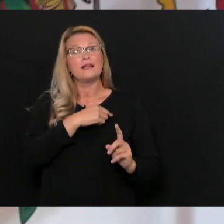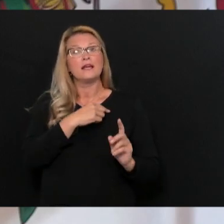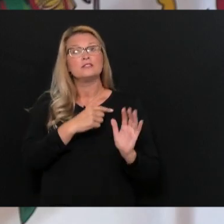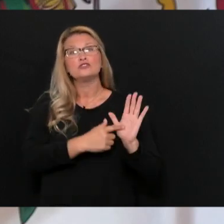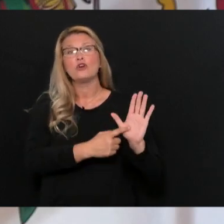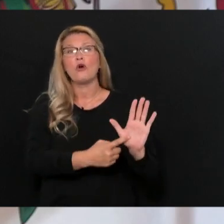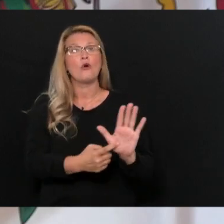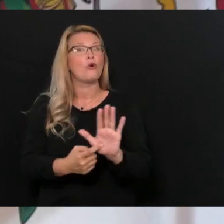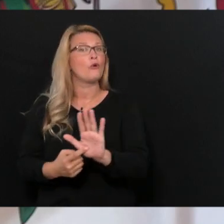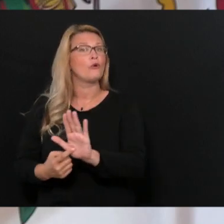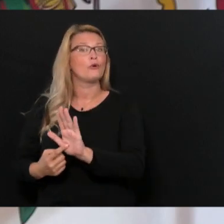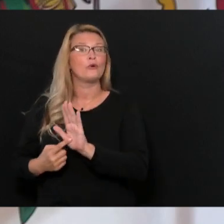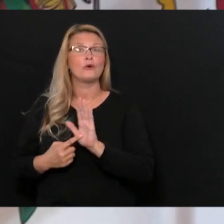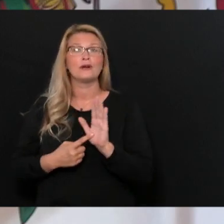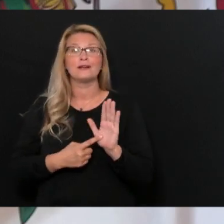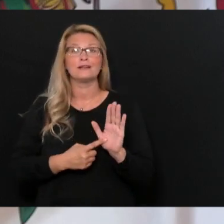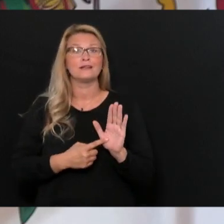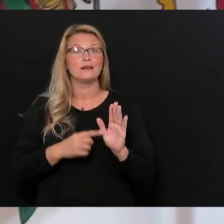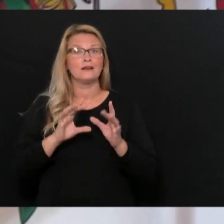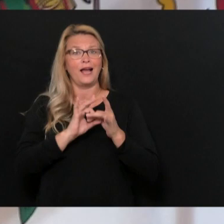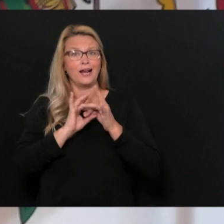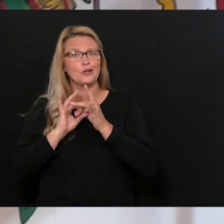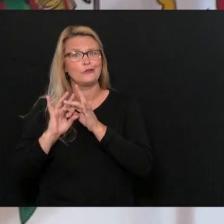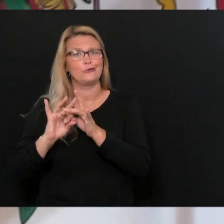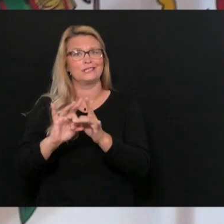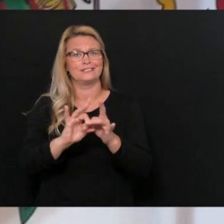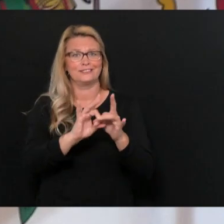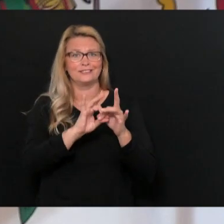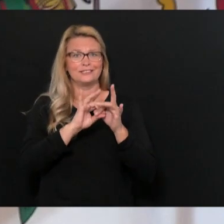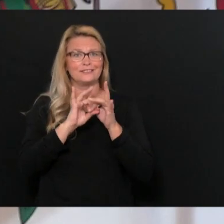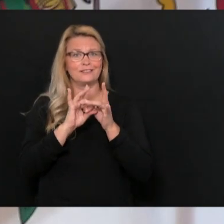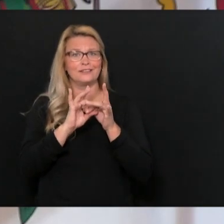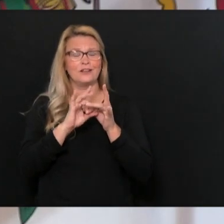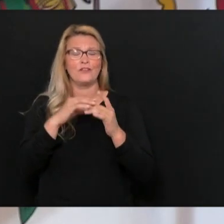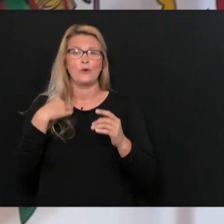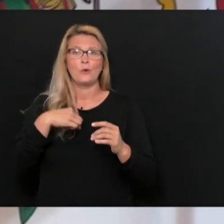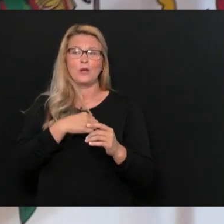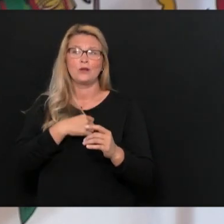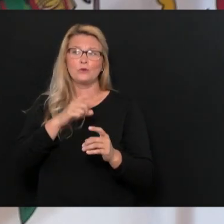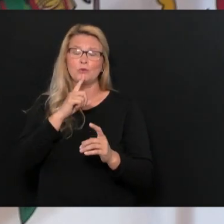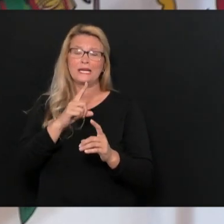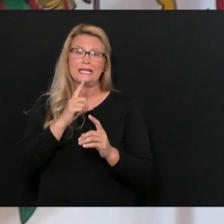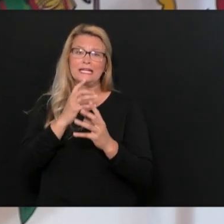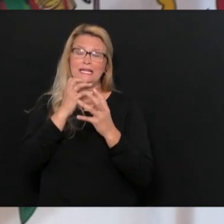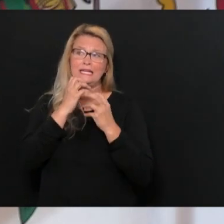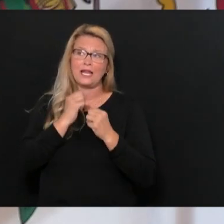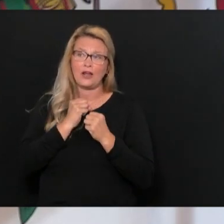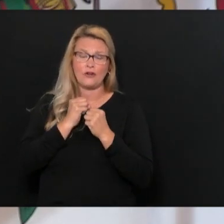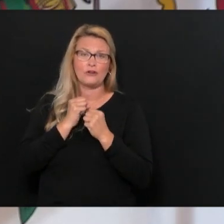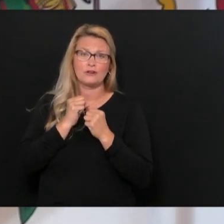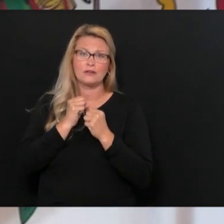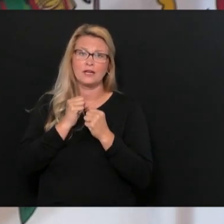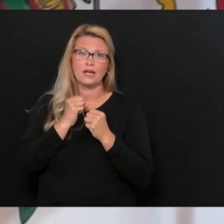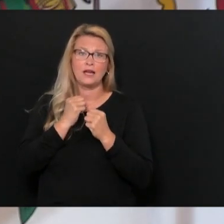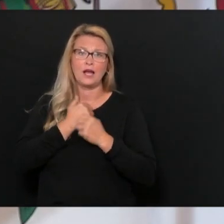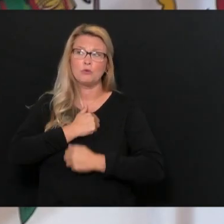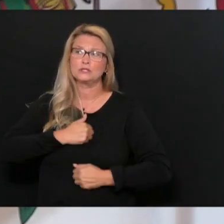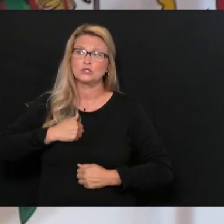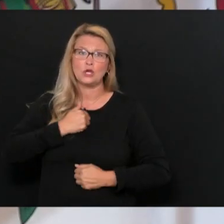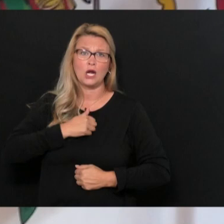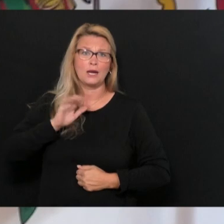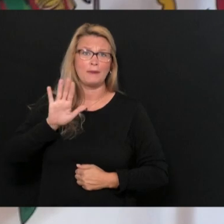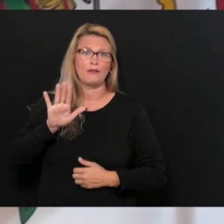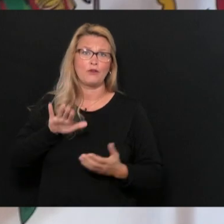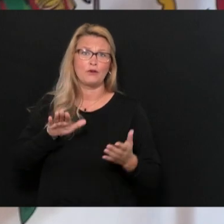us will show in our unisons that how much we care and how much we hate it for these families and these great